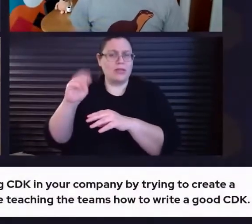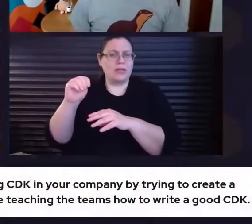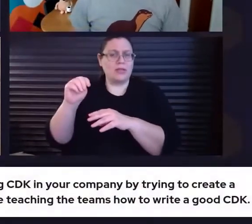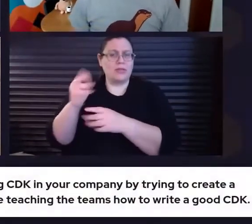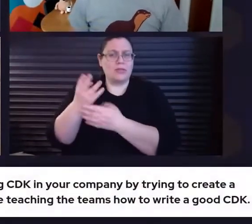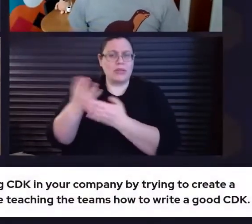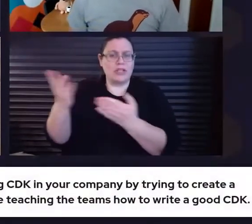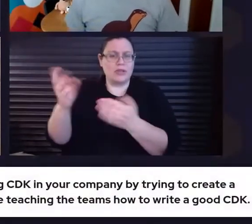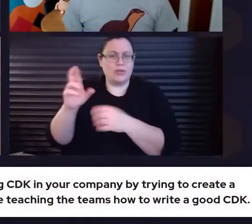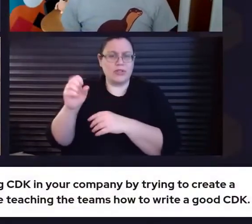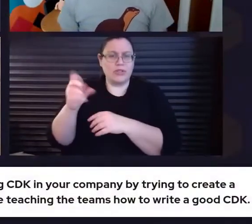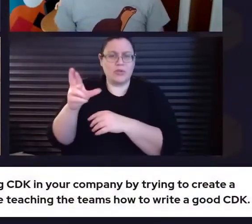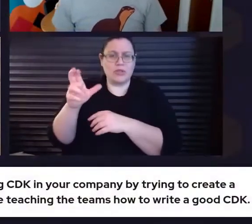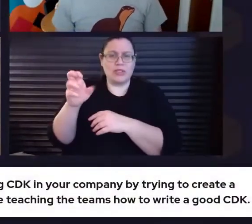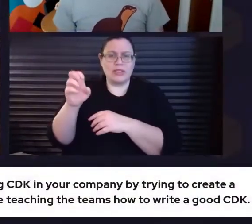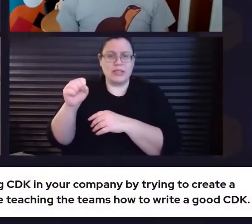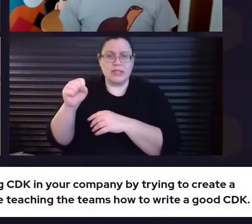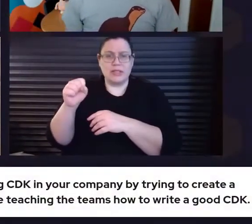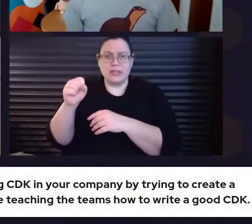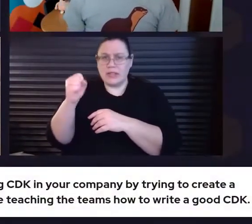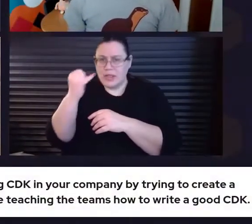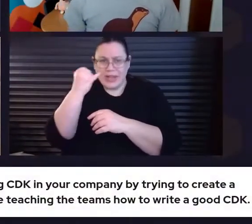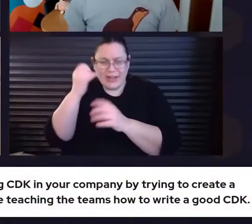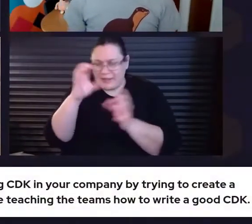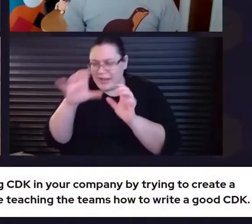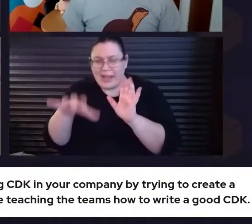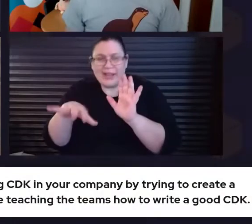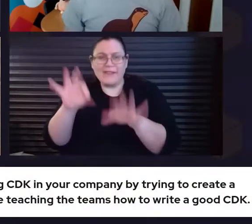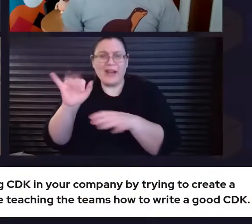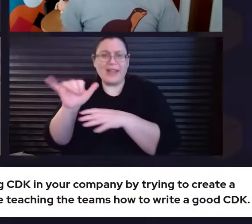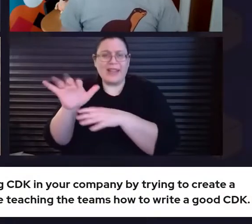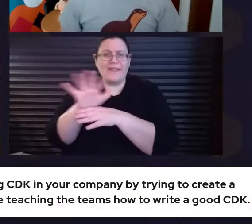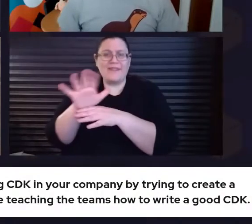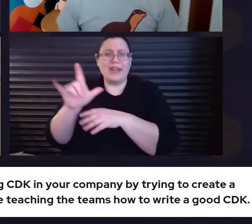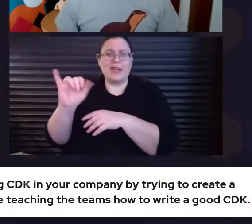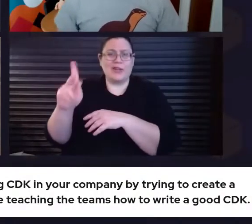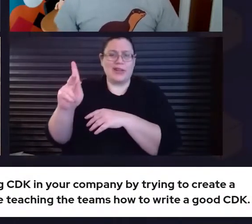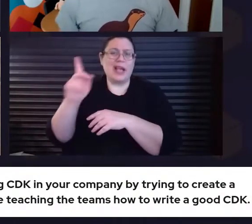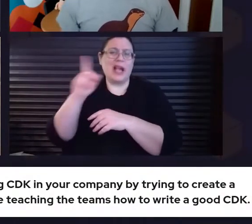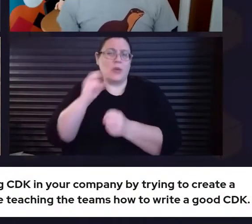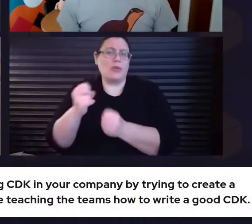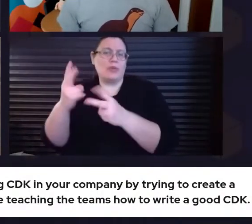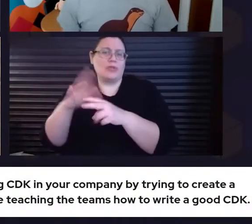So I think if I can find the video link and post it to the Slack.